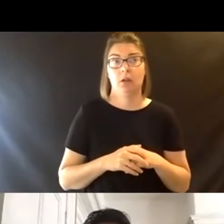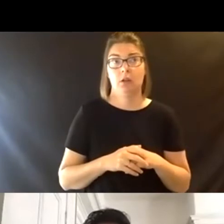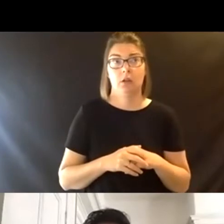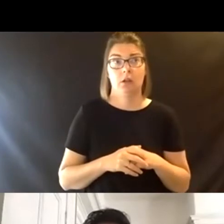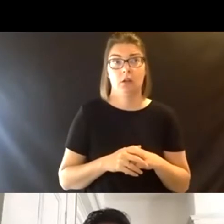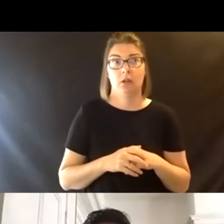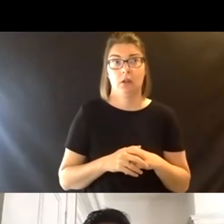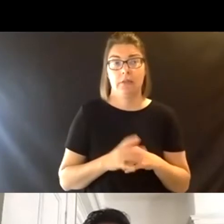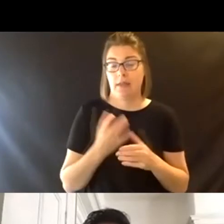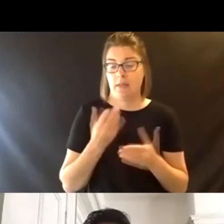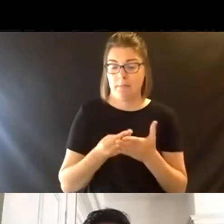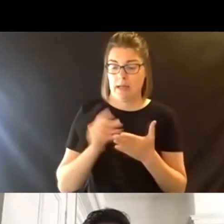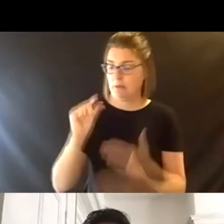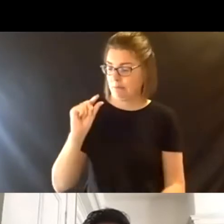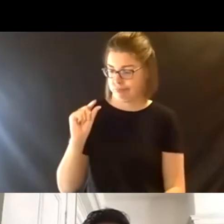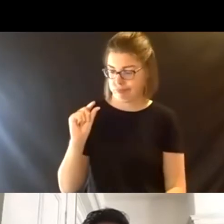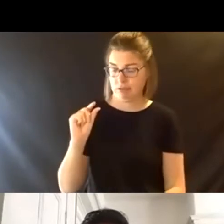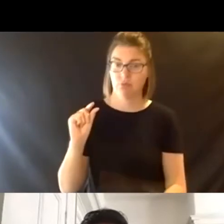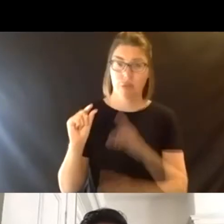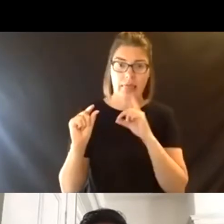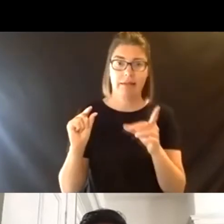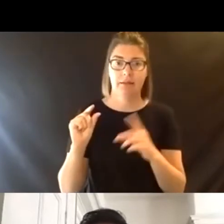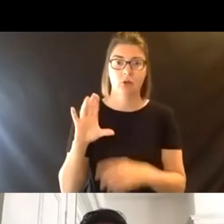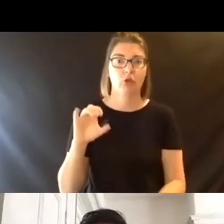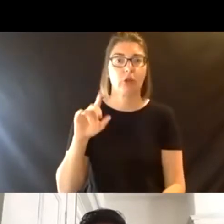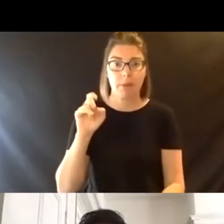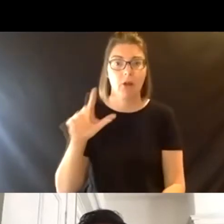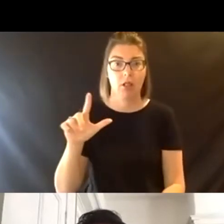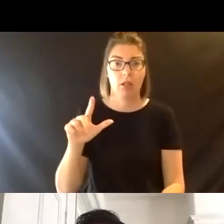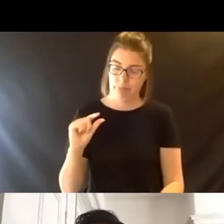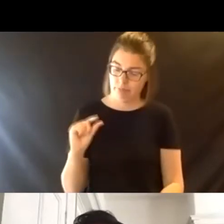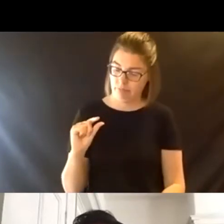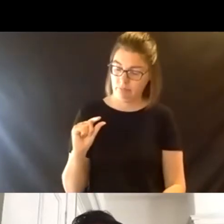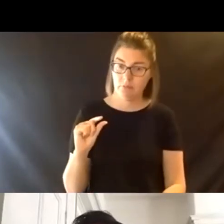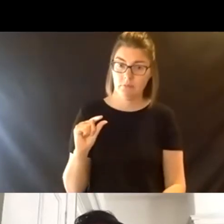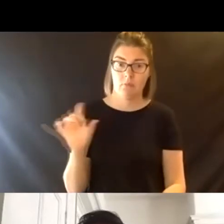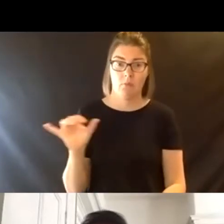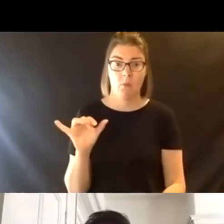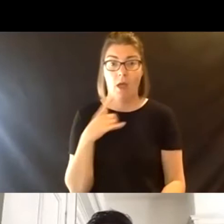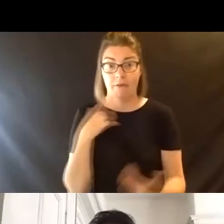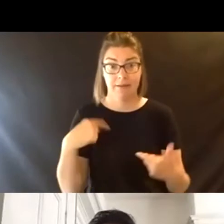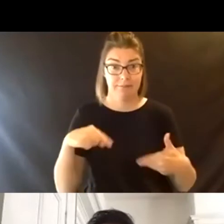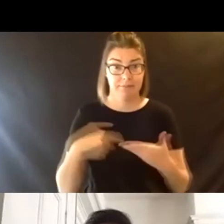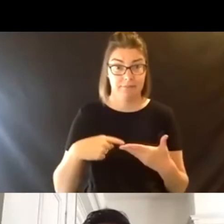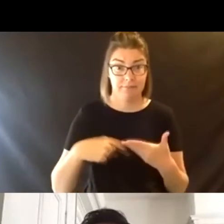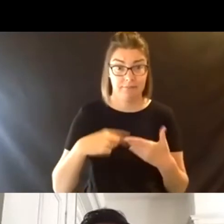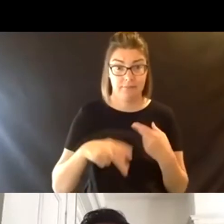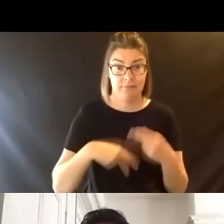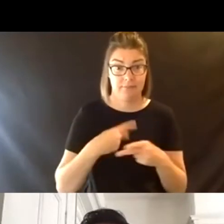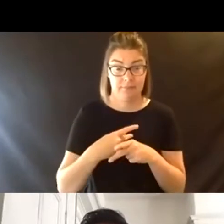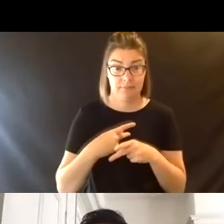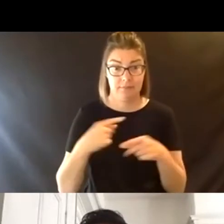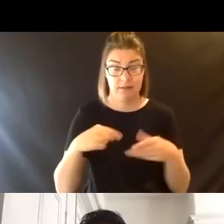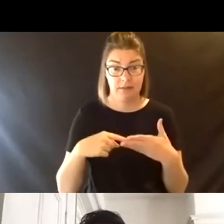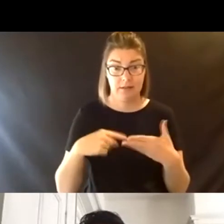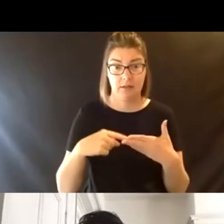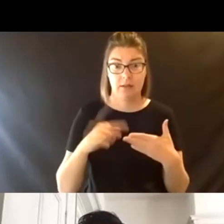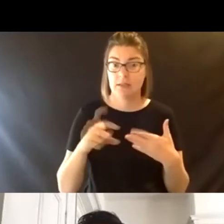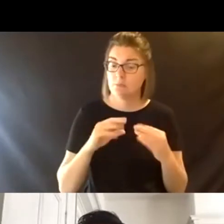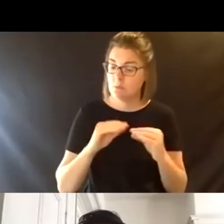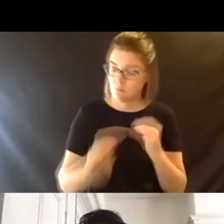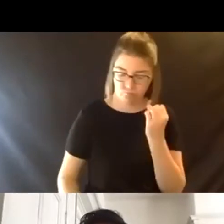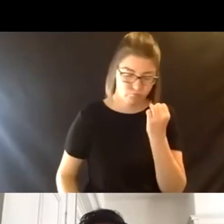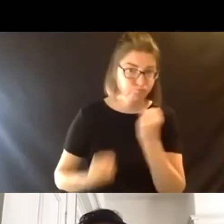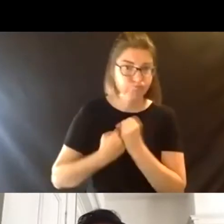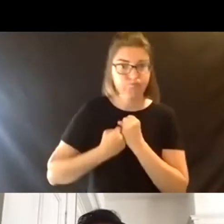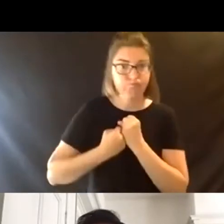of underfunding that is going into a lot of this work, like even having conversations like this, there needs to be way more support.